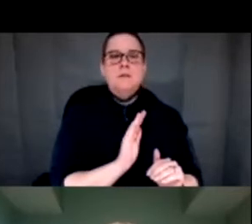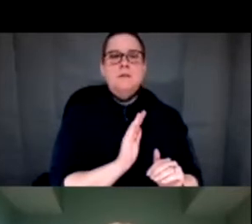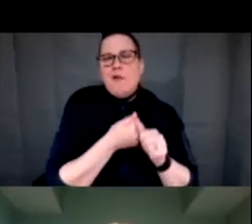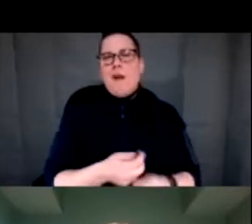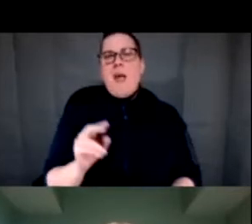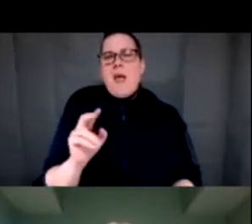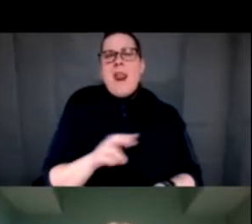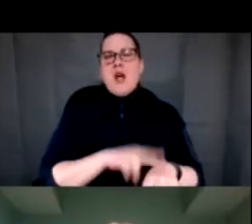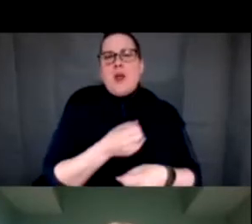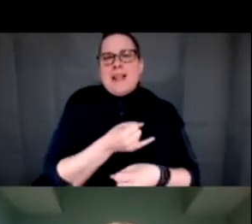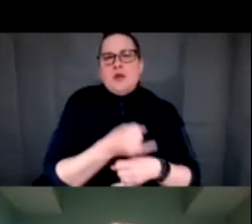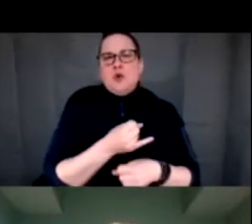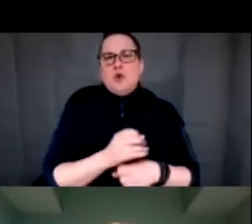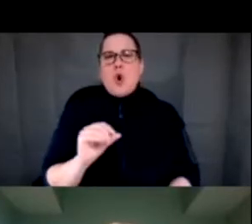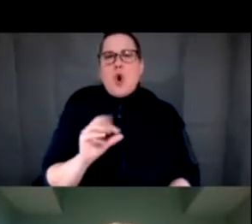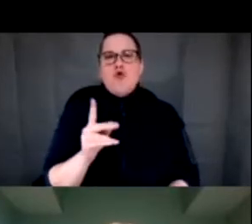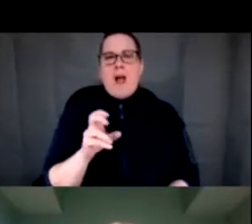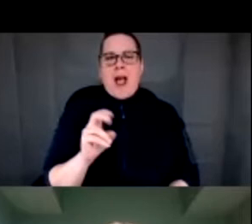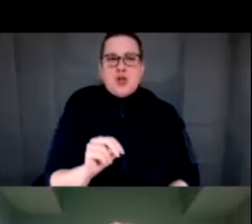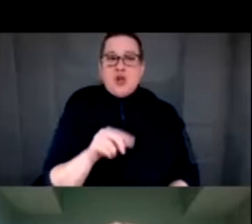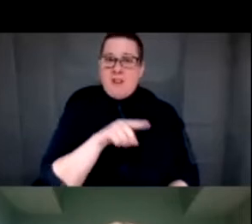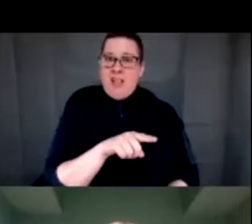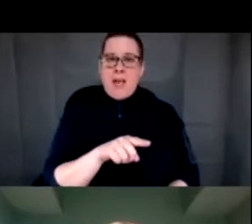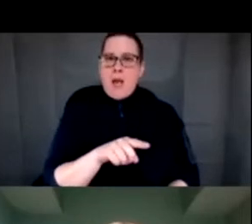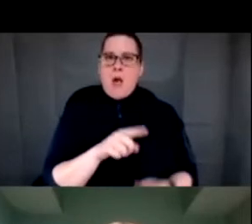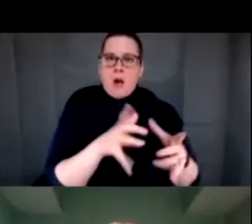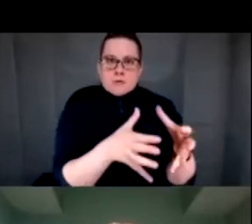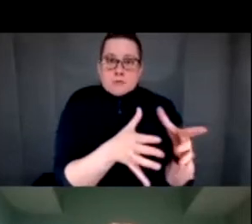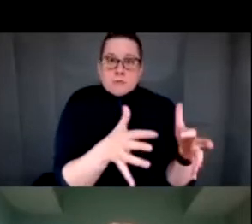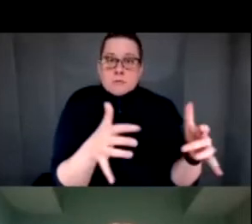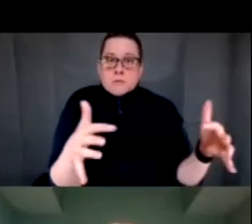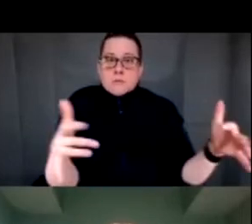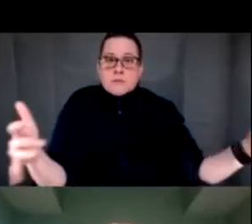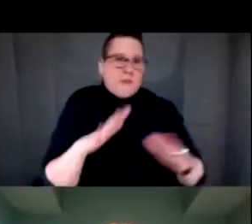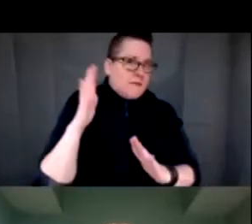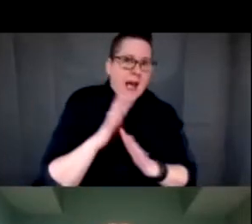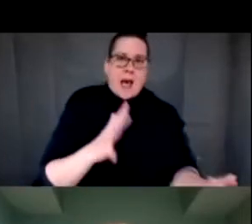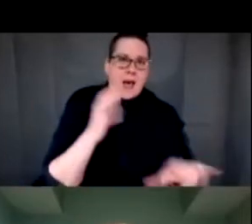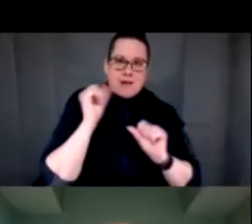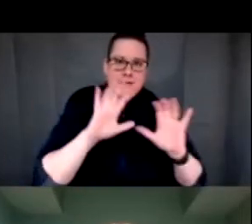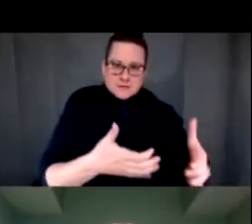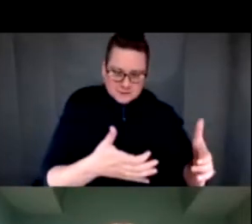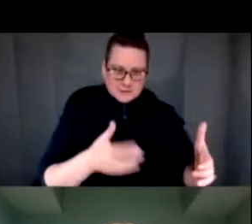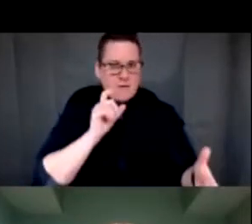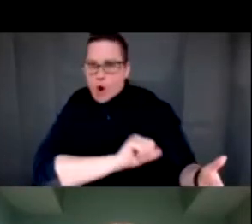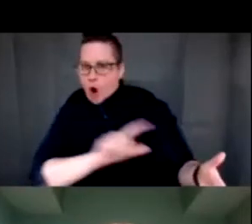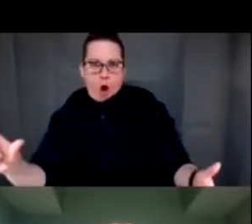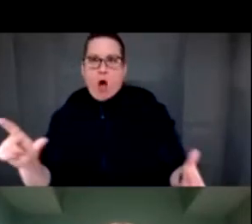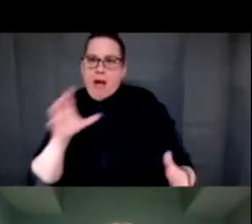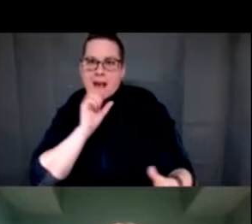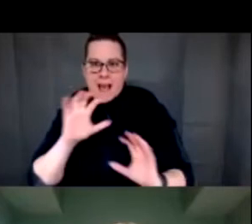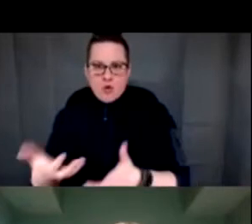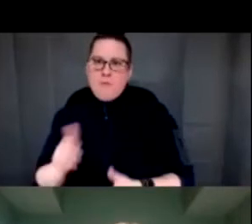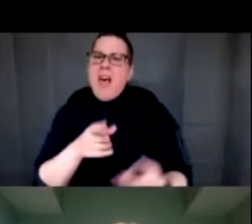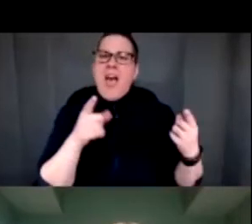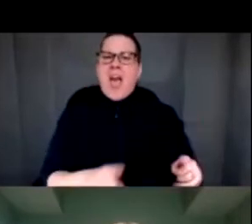of Corrections, are actually the fastest growing age segment of the incarcerated population. And that has happened for